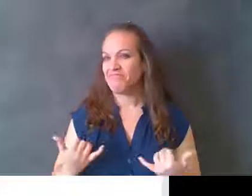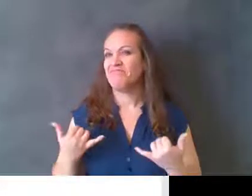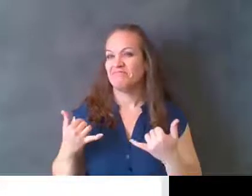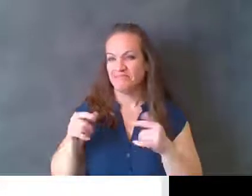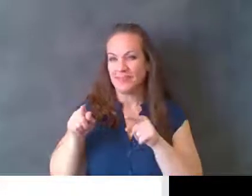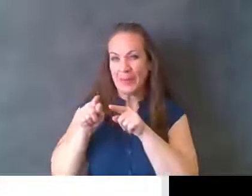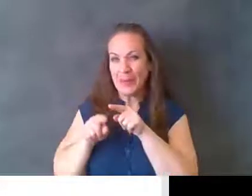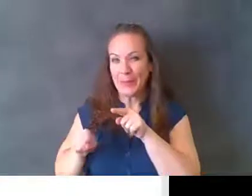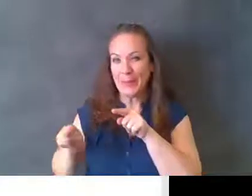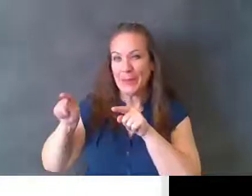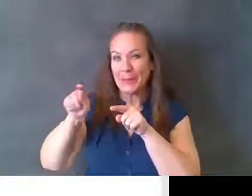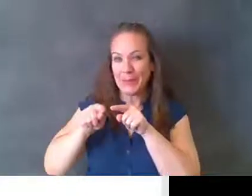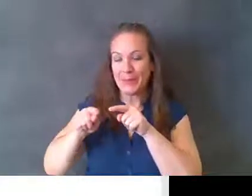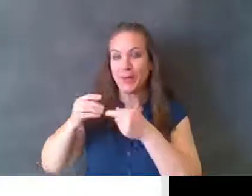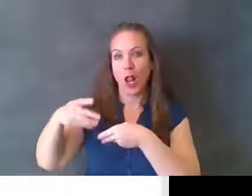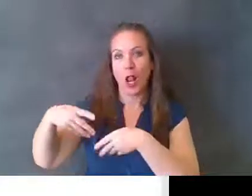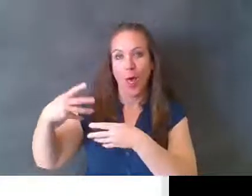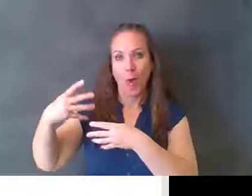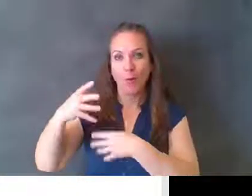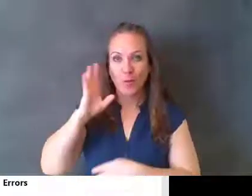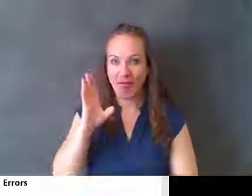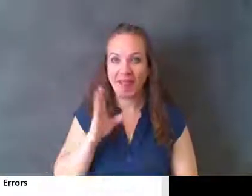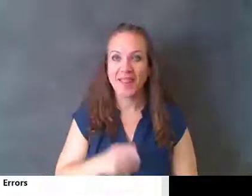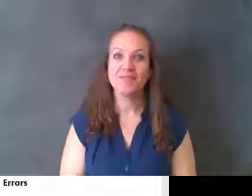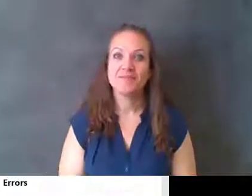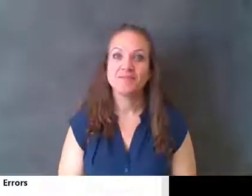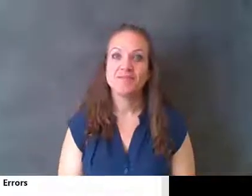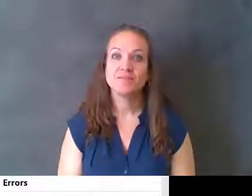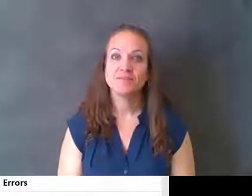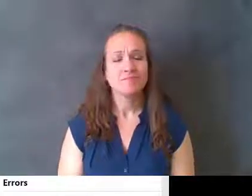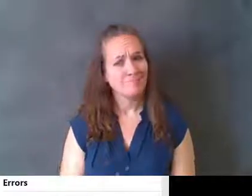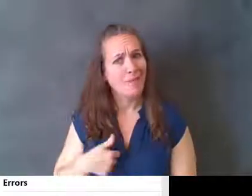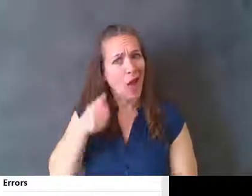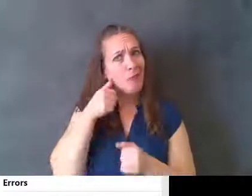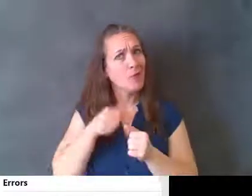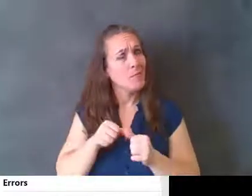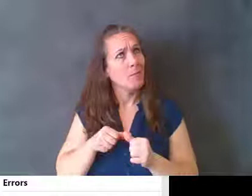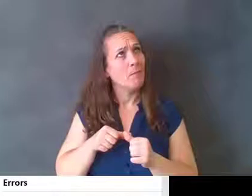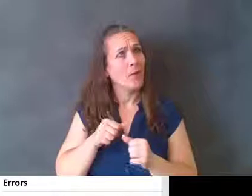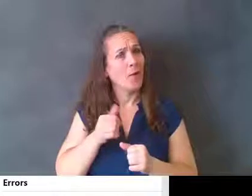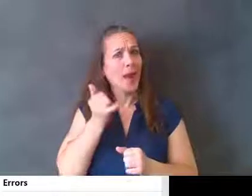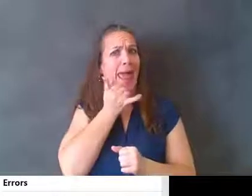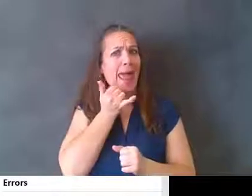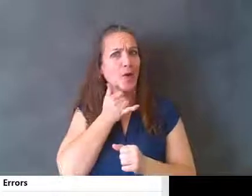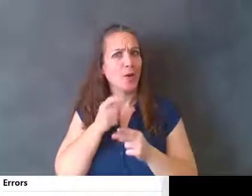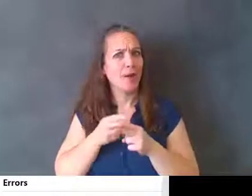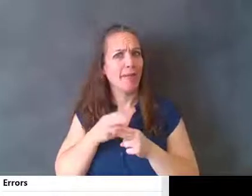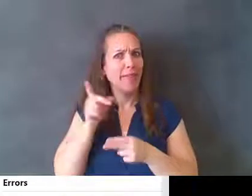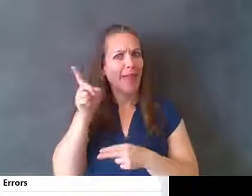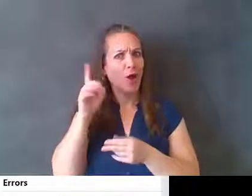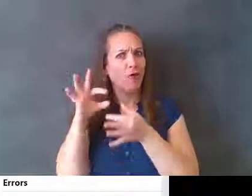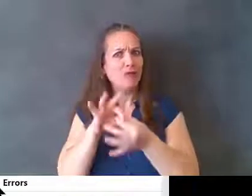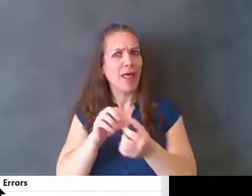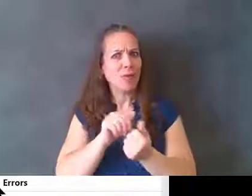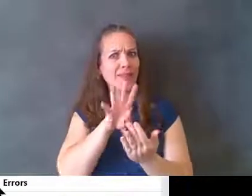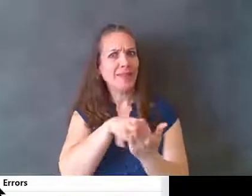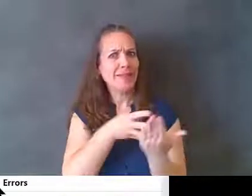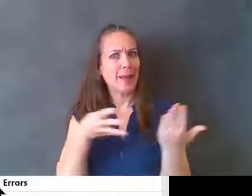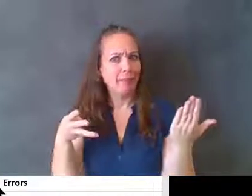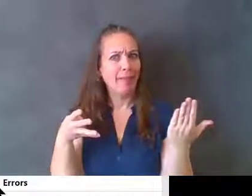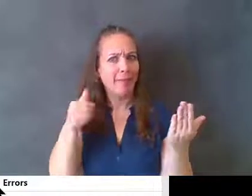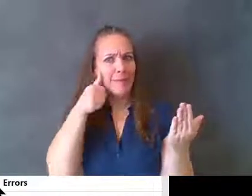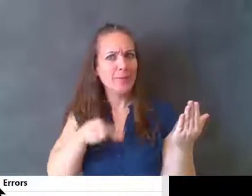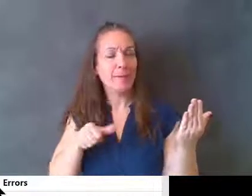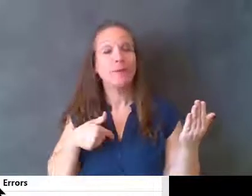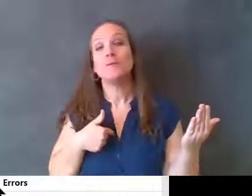it a moment to load the results. But I remember I had an error on this with my tables. Okay, so it